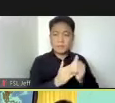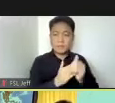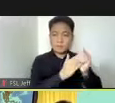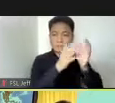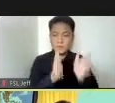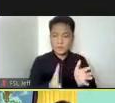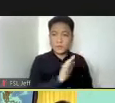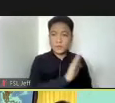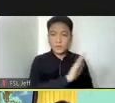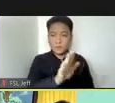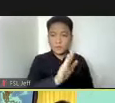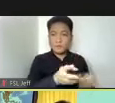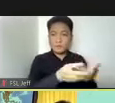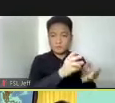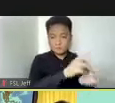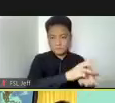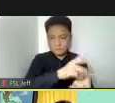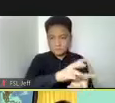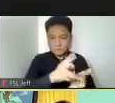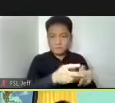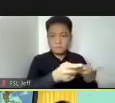forest.